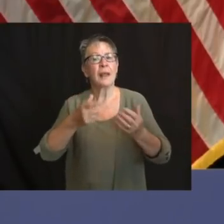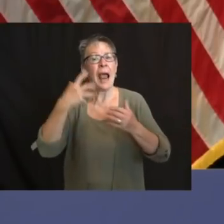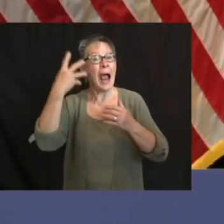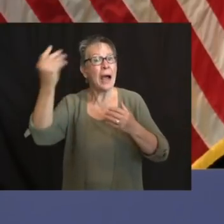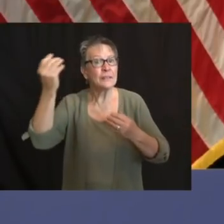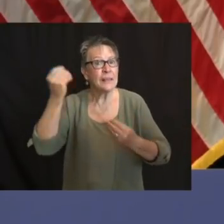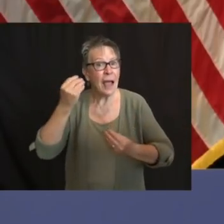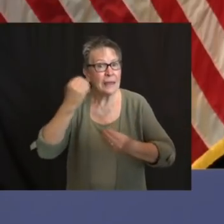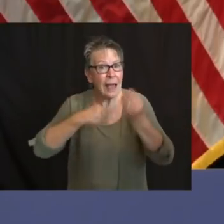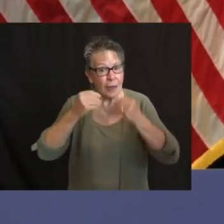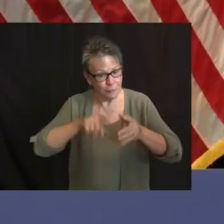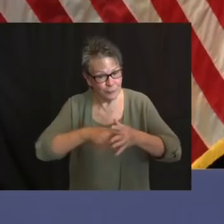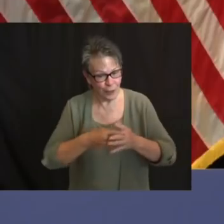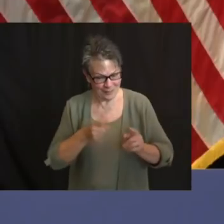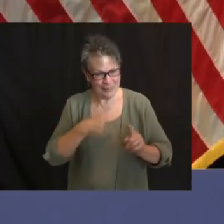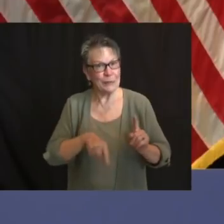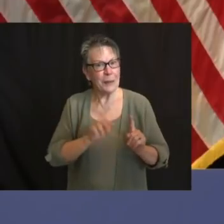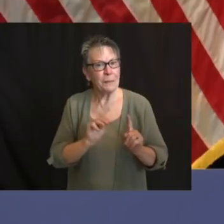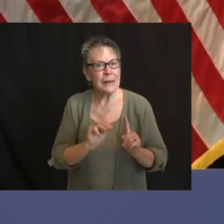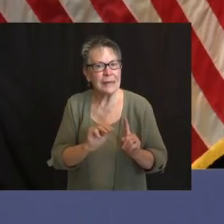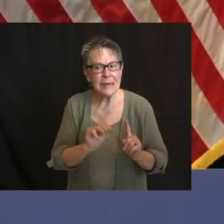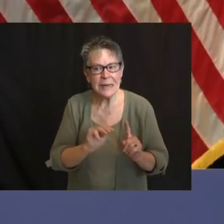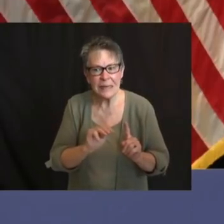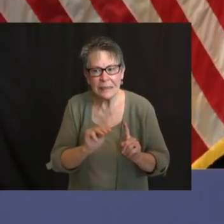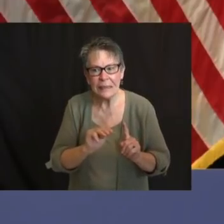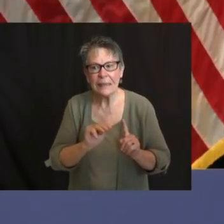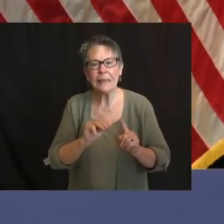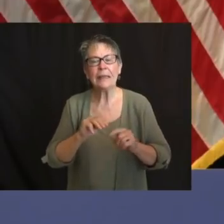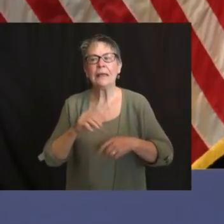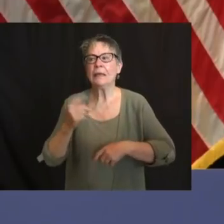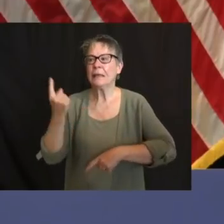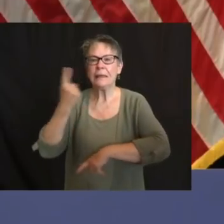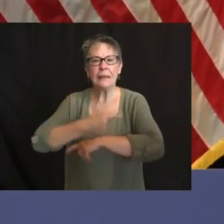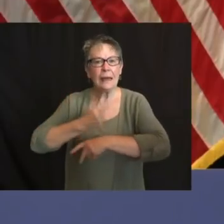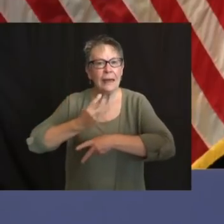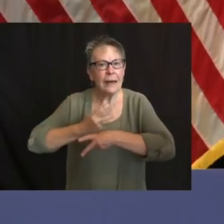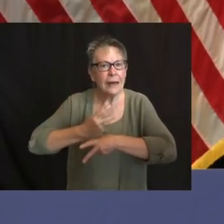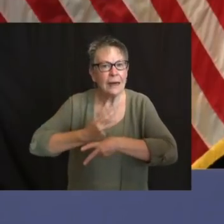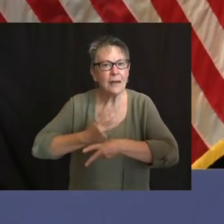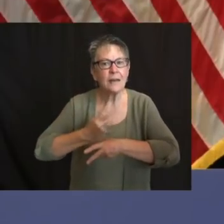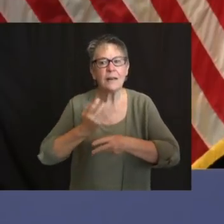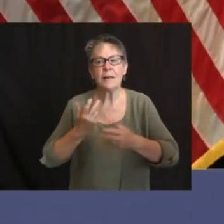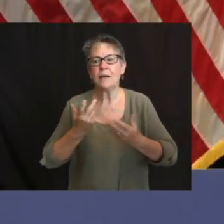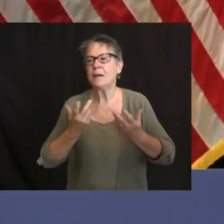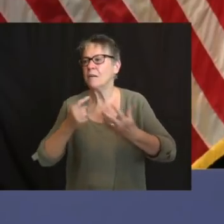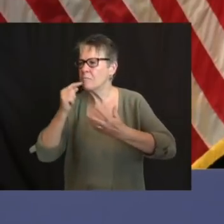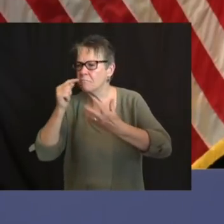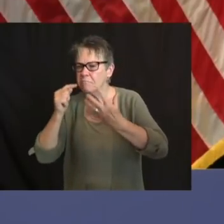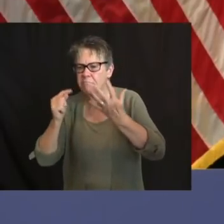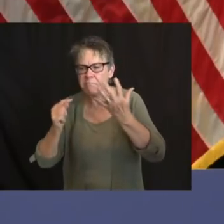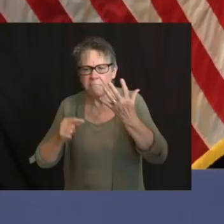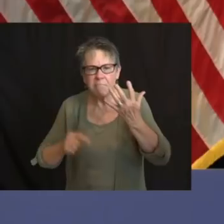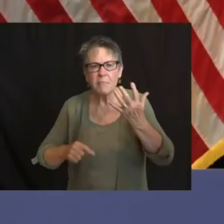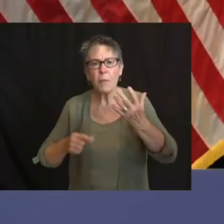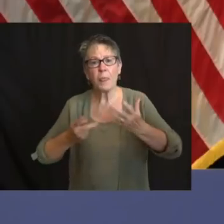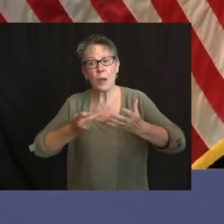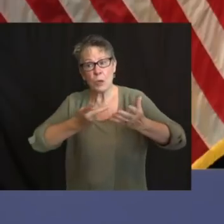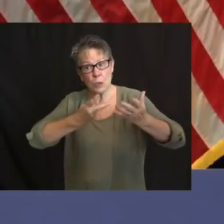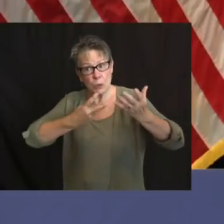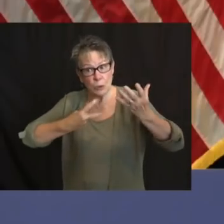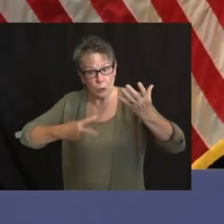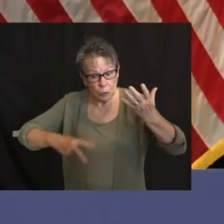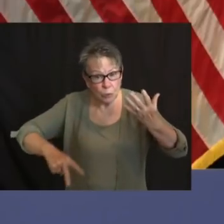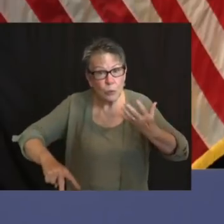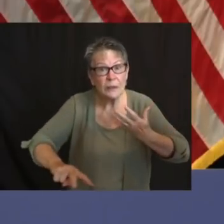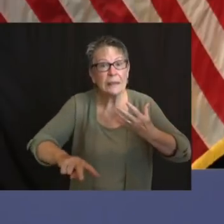retail on Monday. A week from Monday, nail salons, hair salons, barbershops. I mean, we're getting there. We